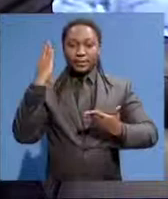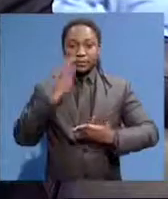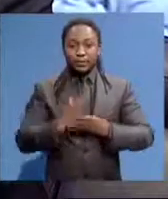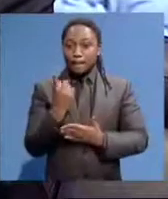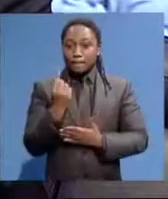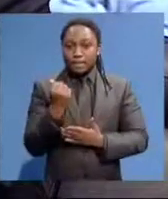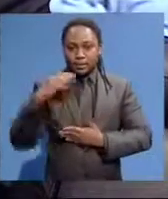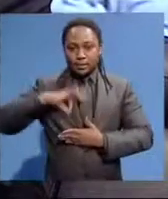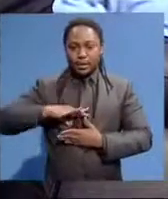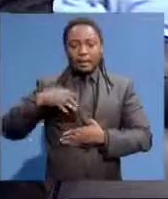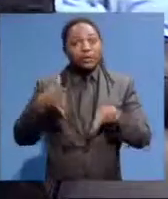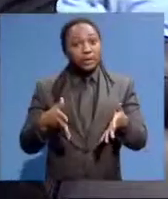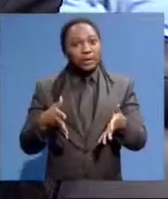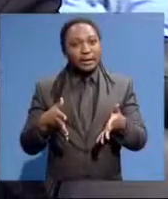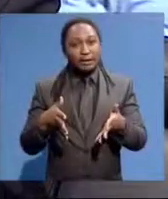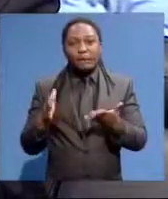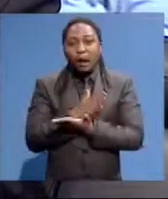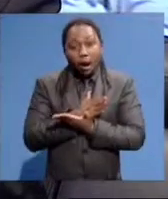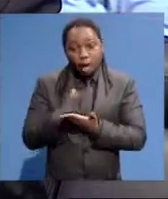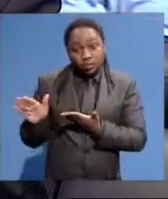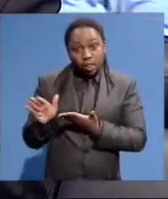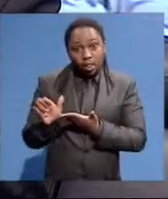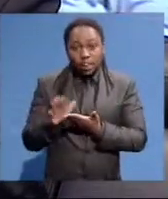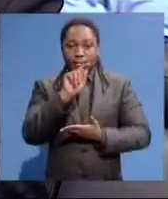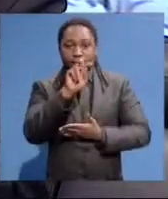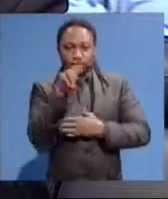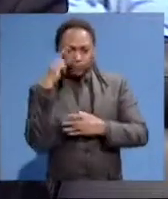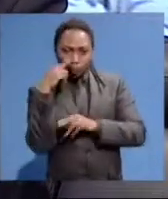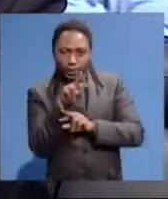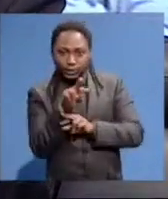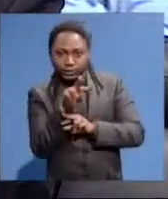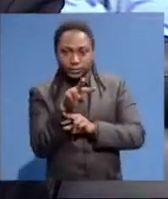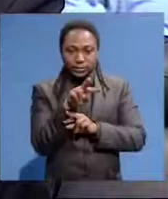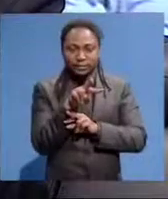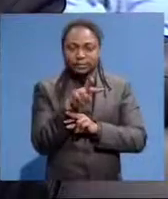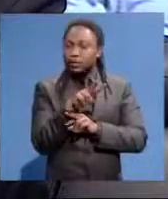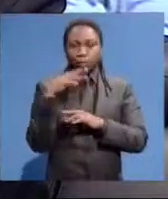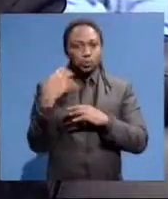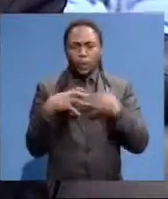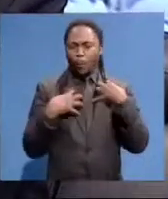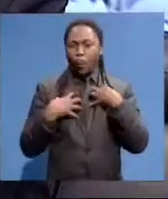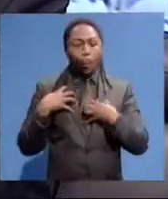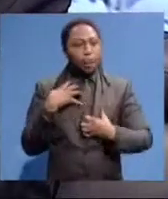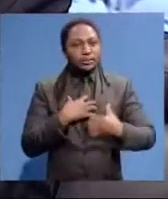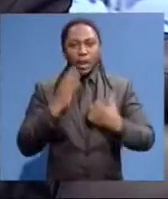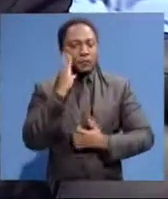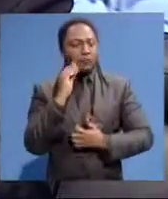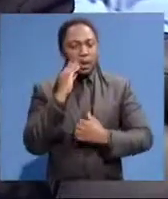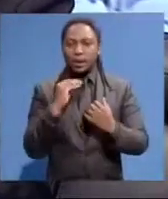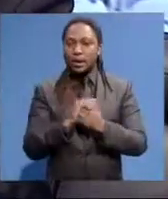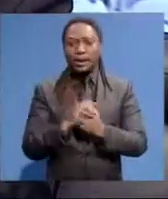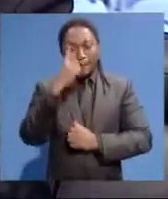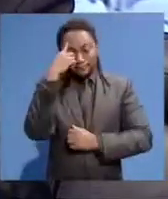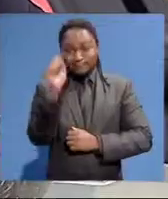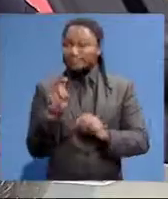let's rather cancel today's show and watch this experience. It was such a moving experience, unbelievable.